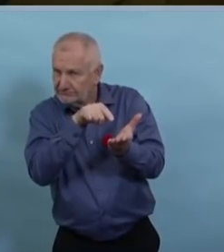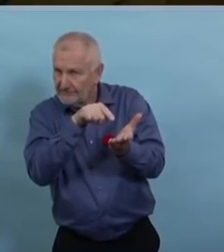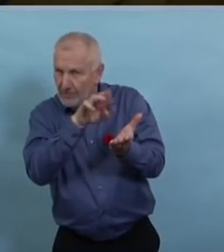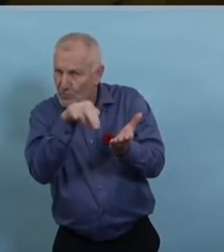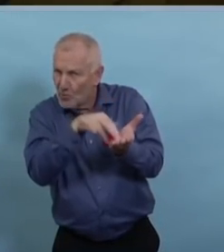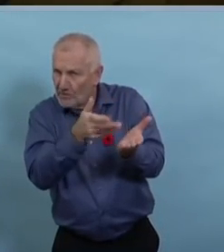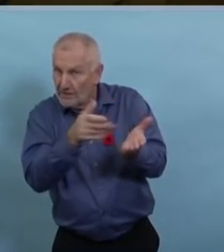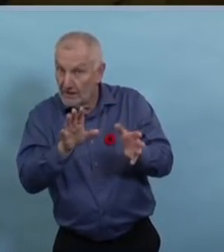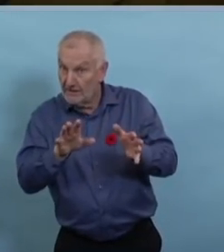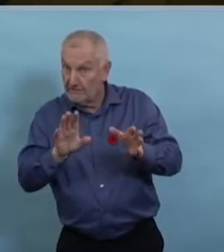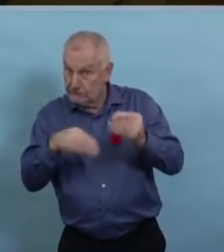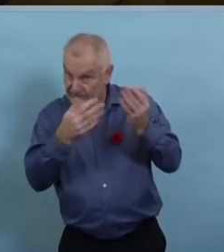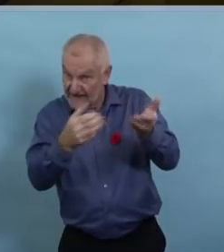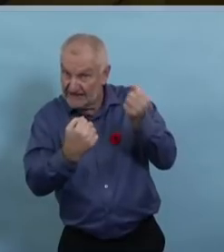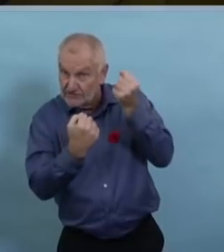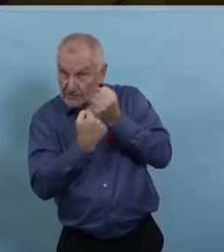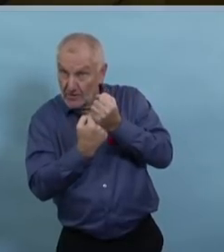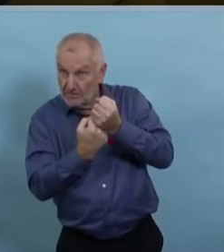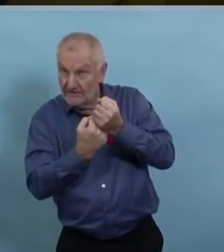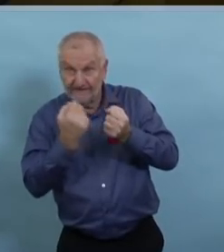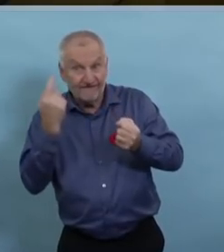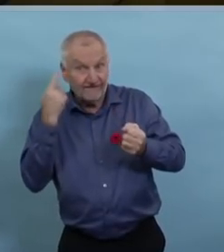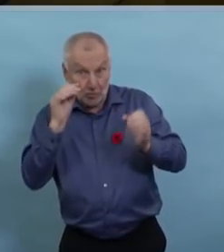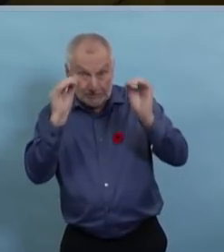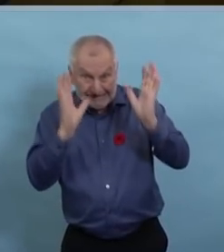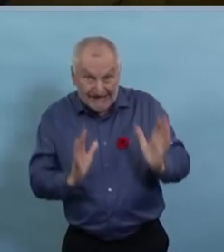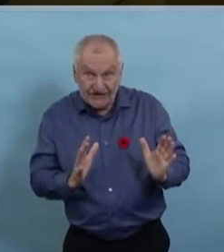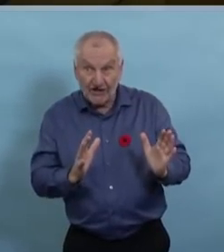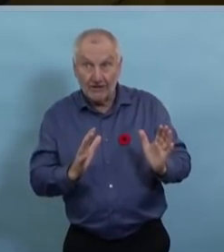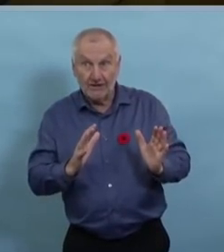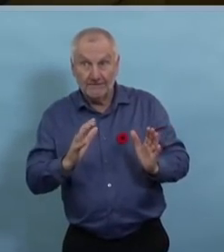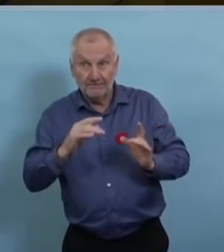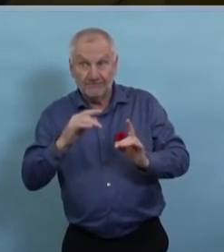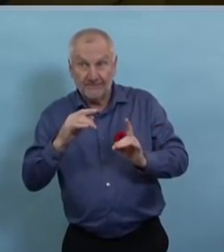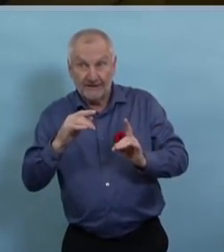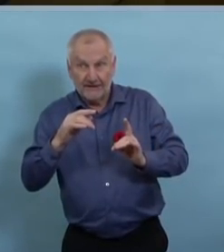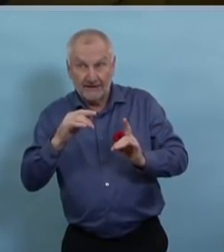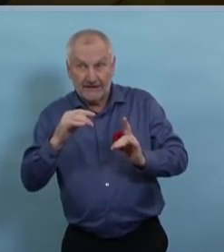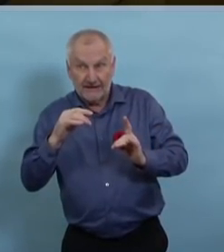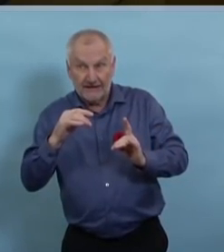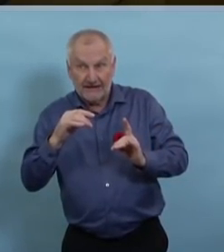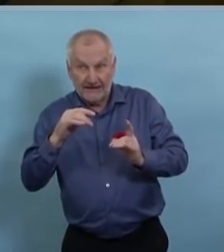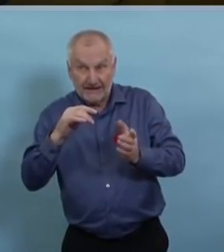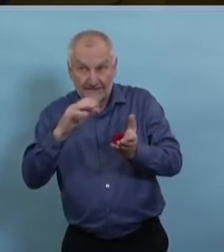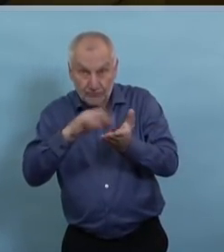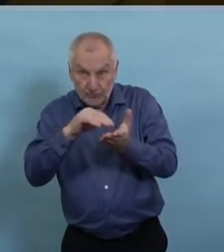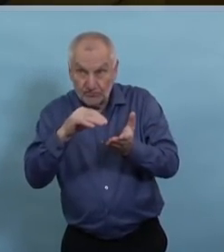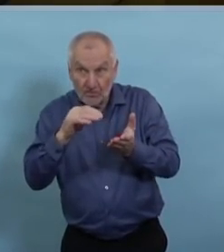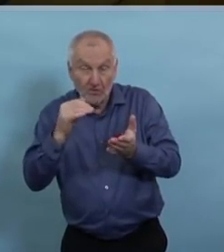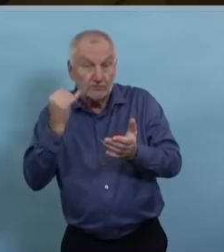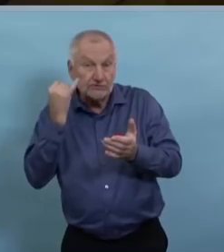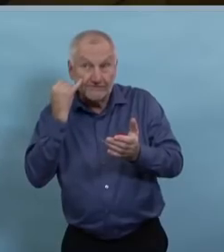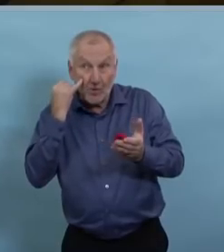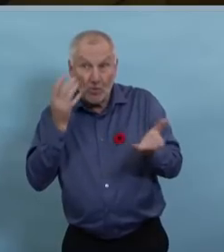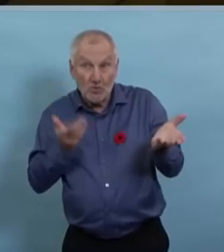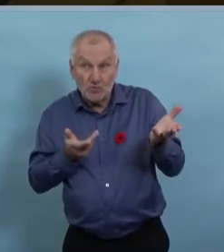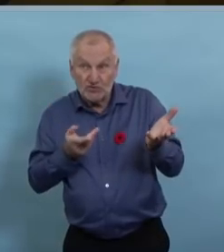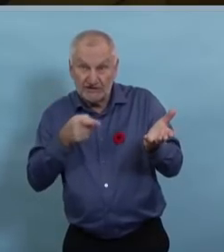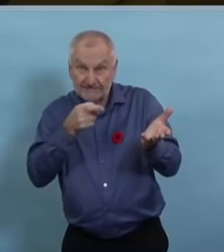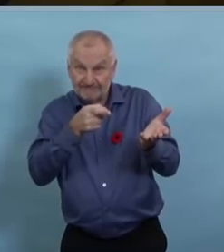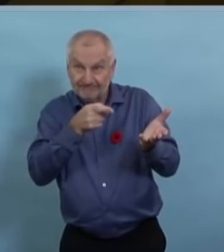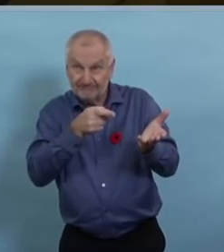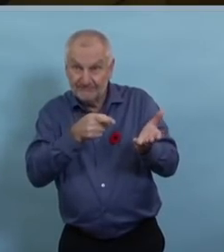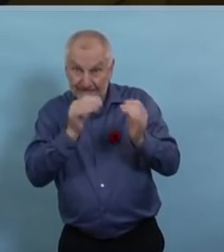teachers. Does it remove any students from a teacher's roll call in terms of their daily instruction?